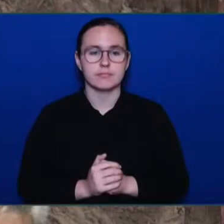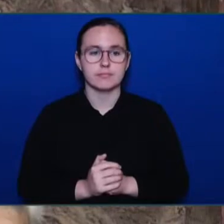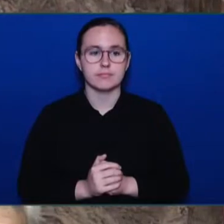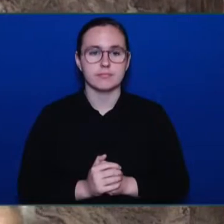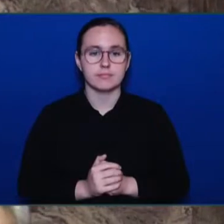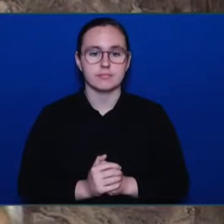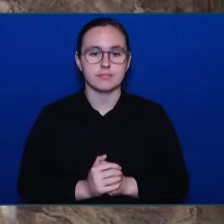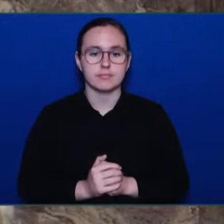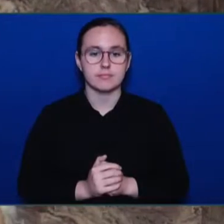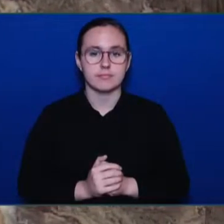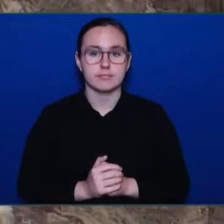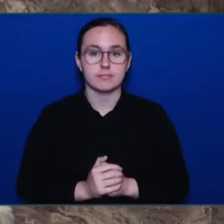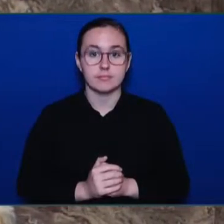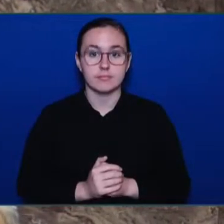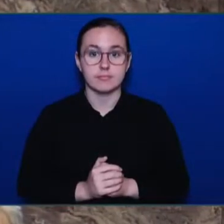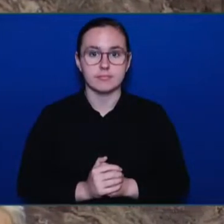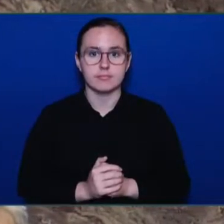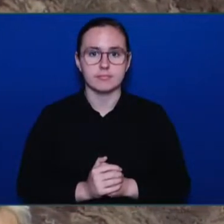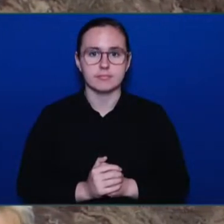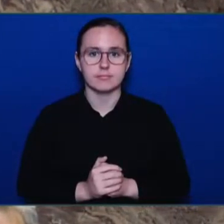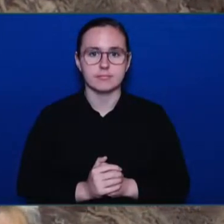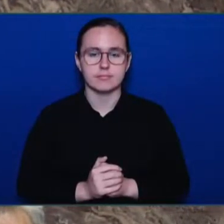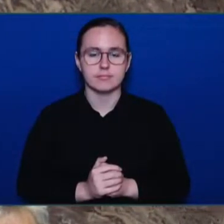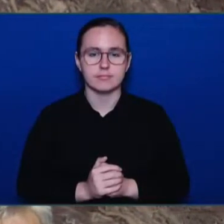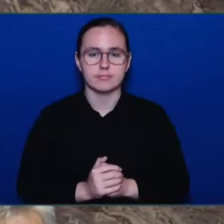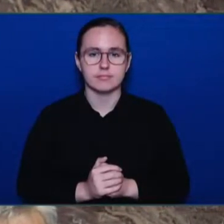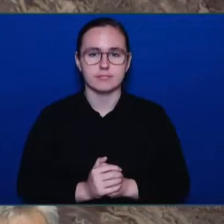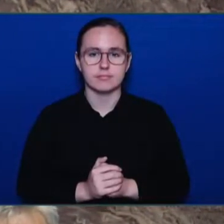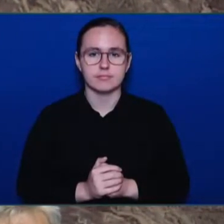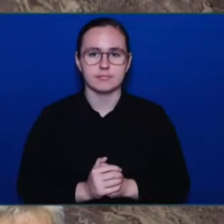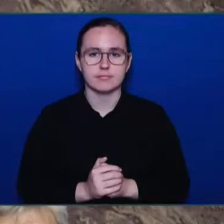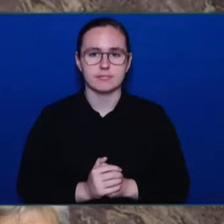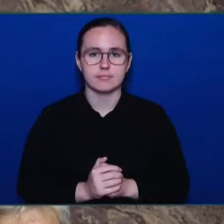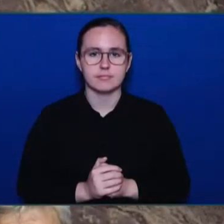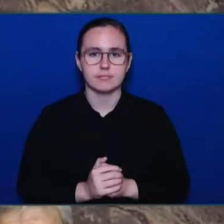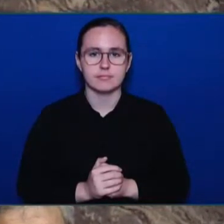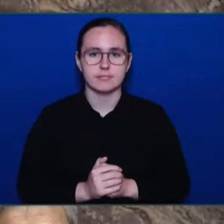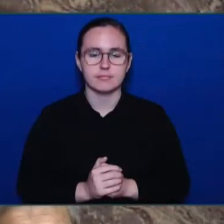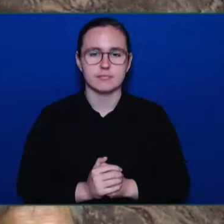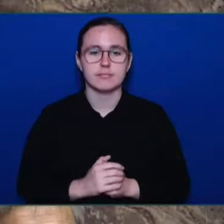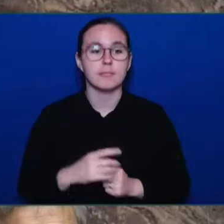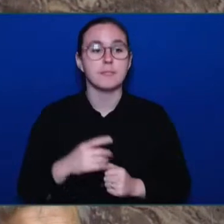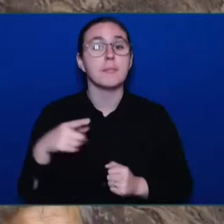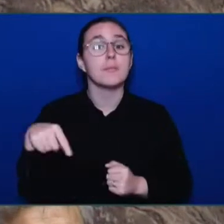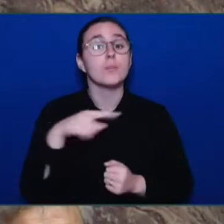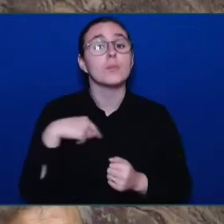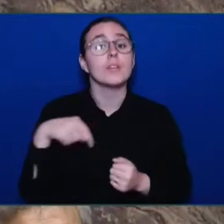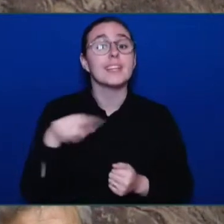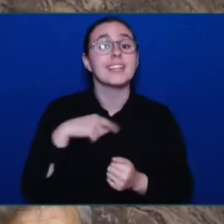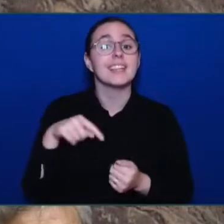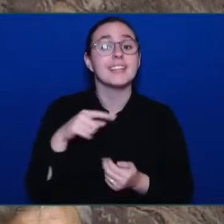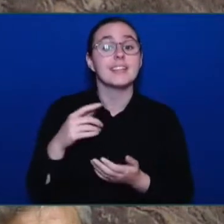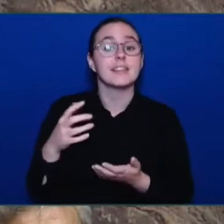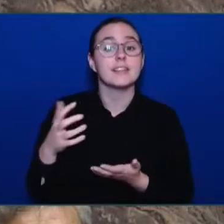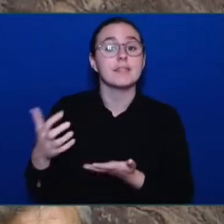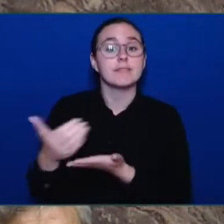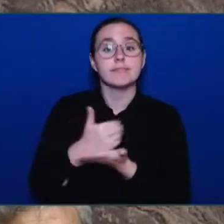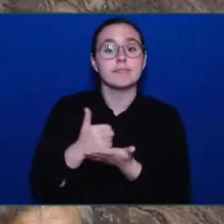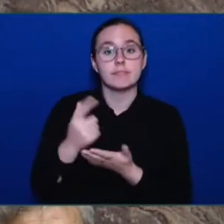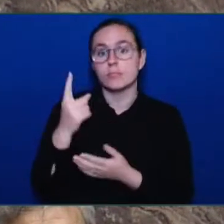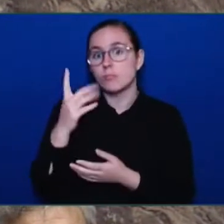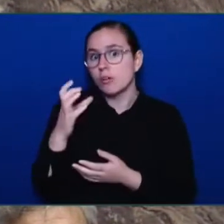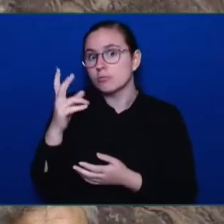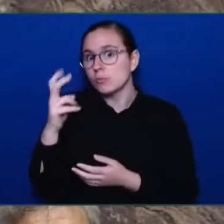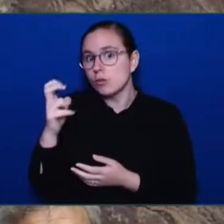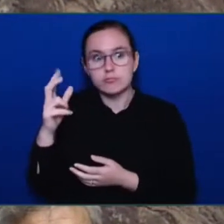continues to cash six-figure paychecks. Let's look at Island Health, just one of 6 health authorities that report to